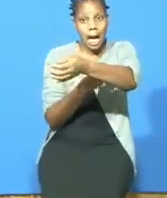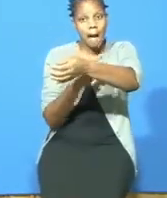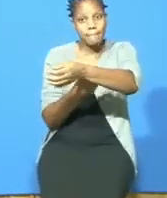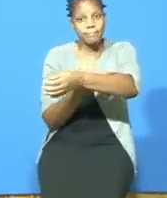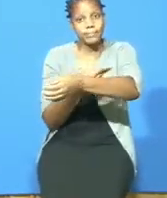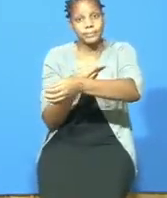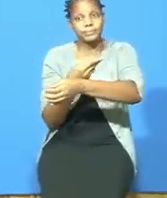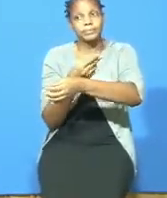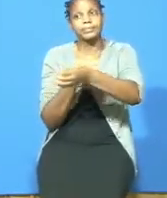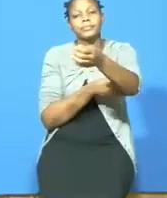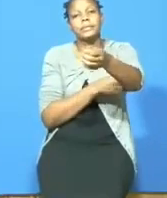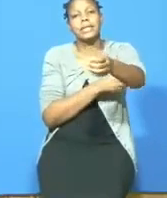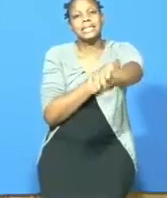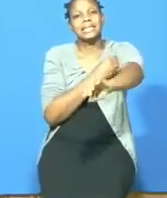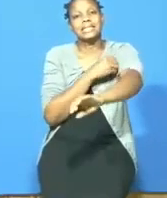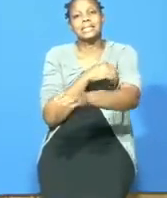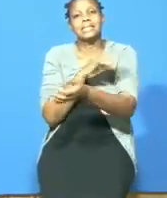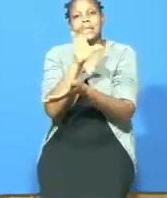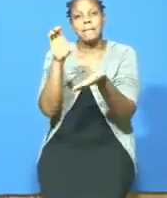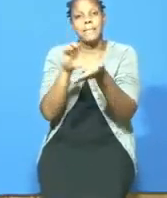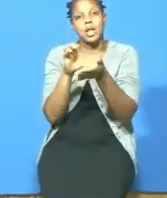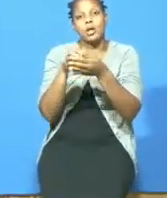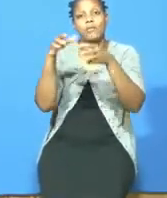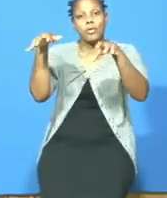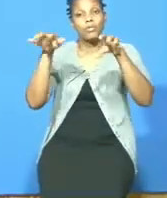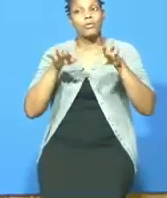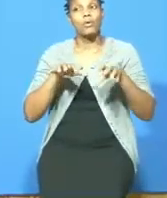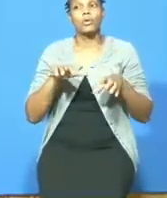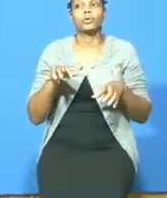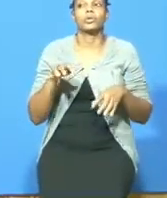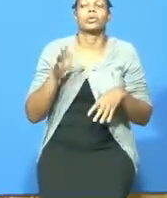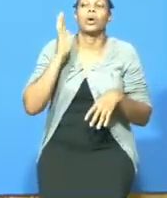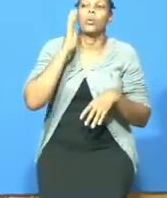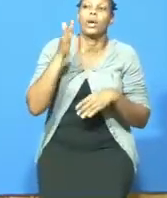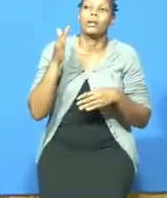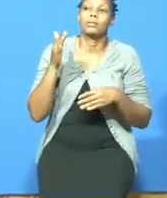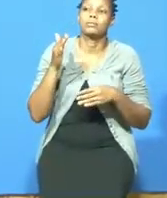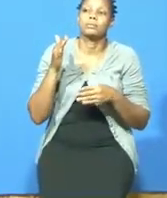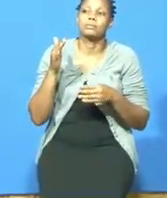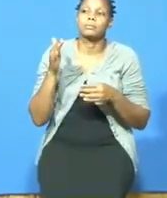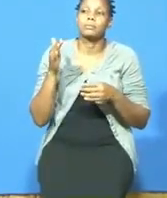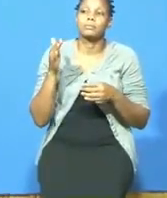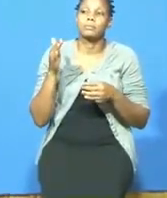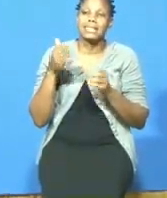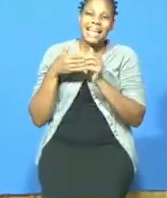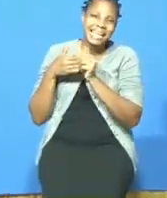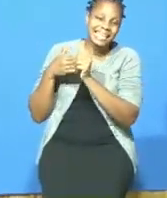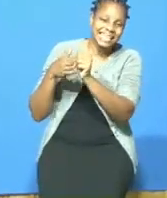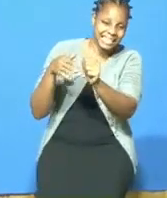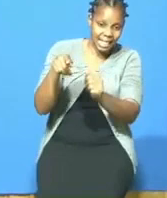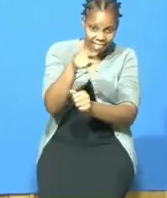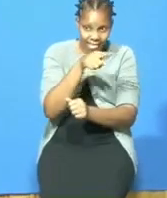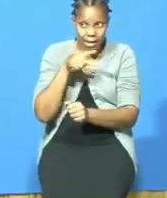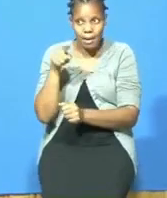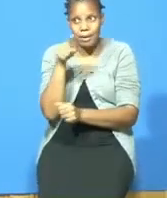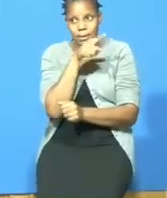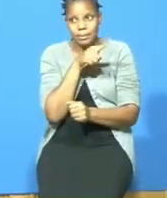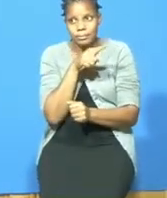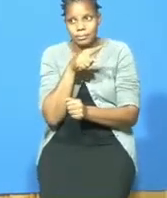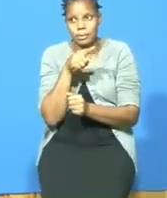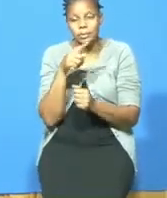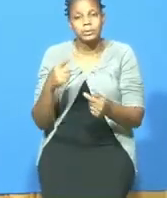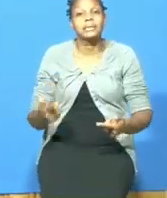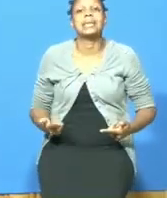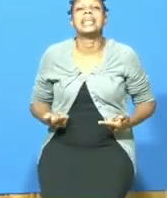of the throne will shepherd them and lead them to the